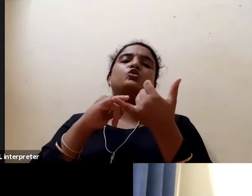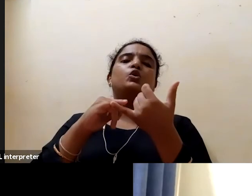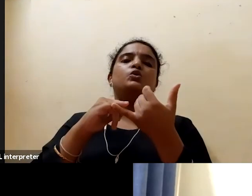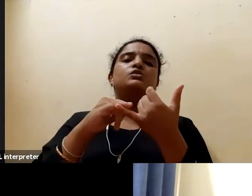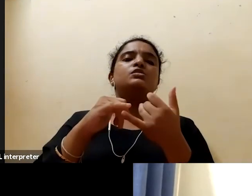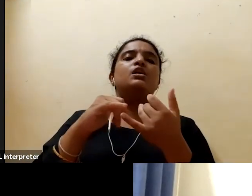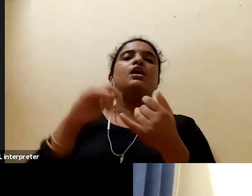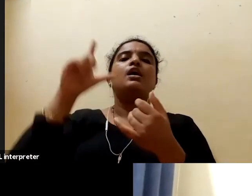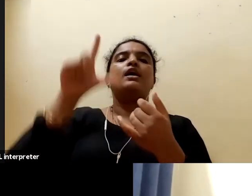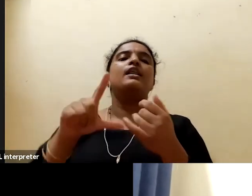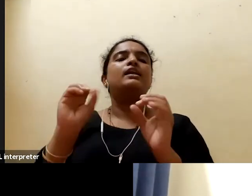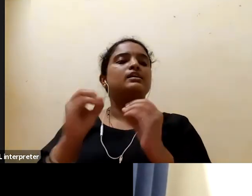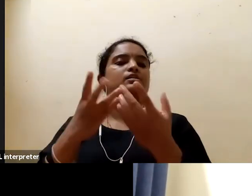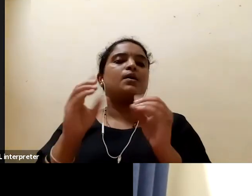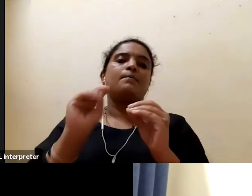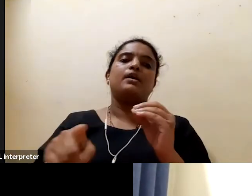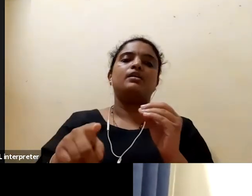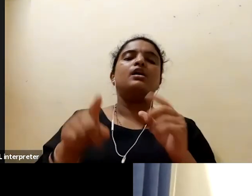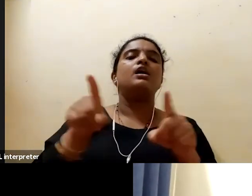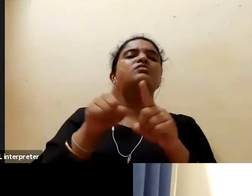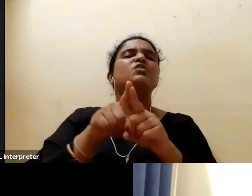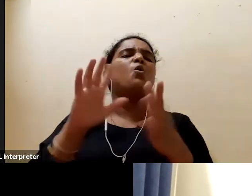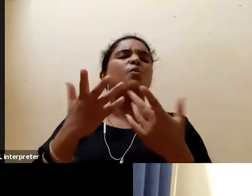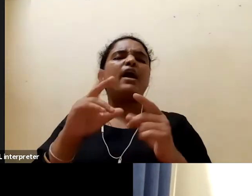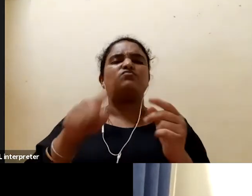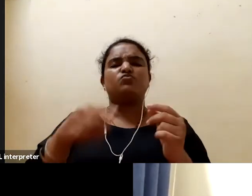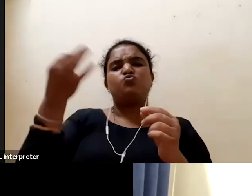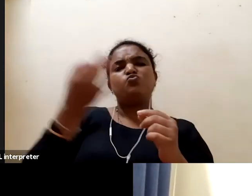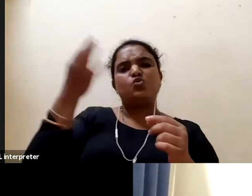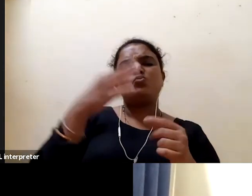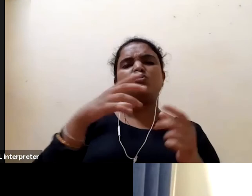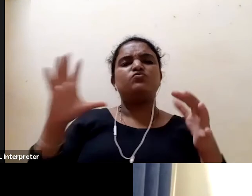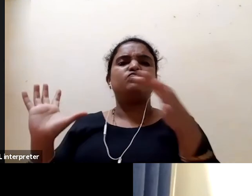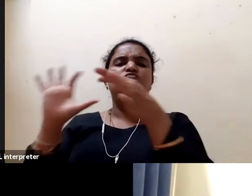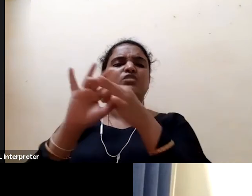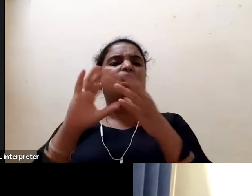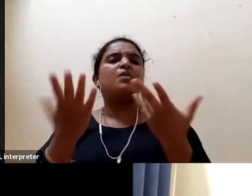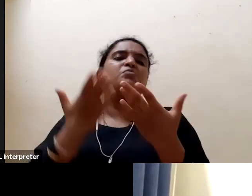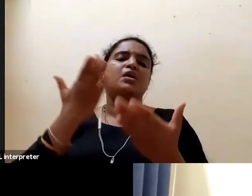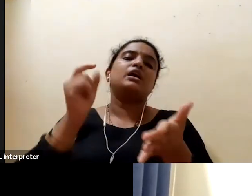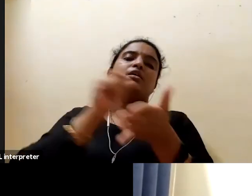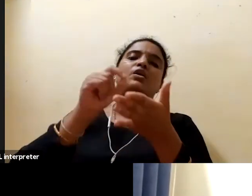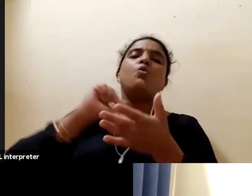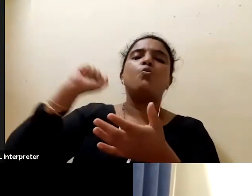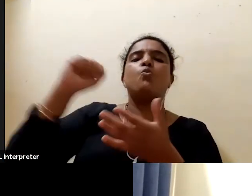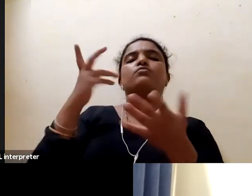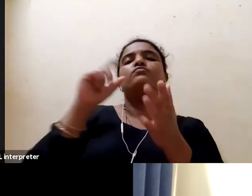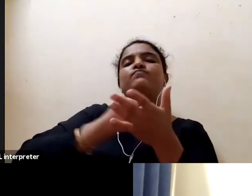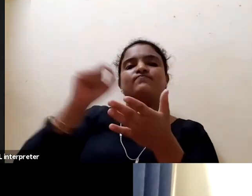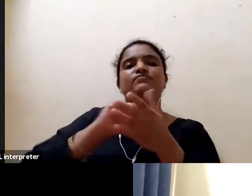of a monetization, different kind of a brand building. Tomorrow other brands may want to associate with you for writing about them on your newsletter